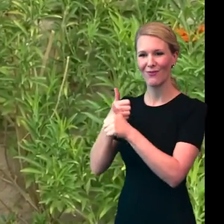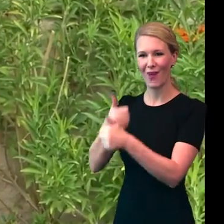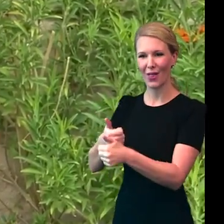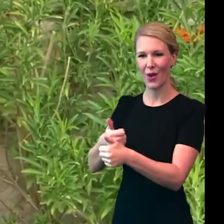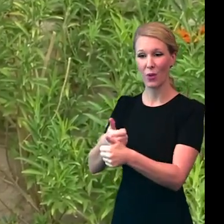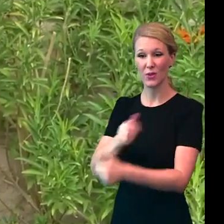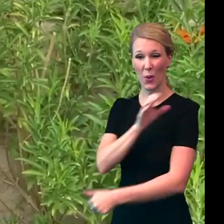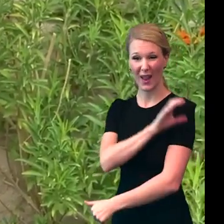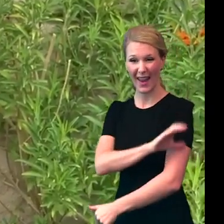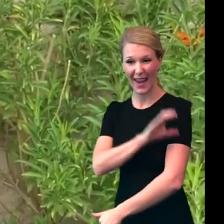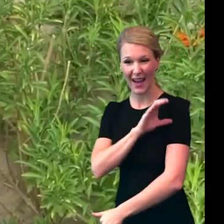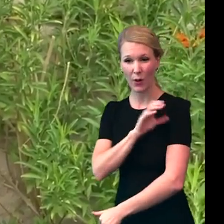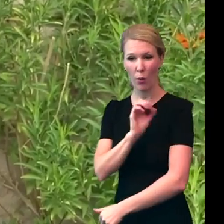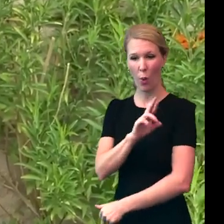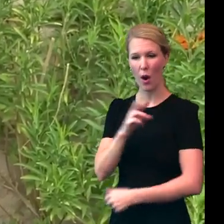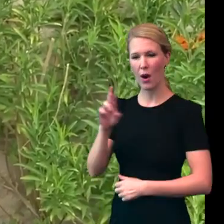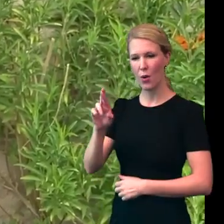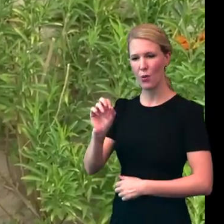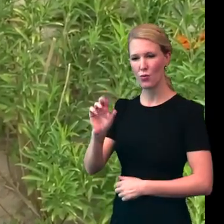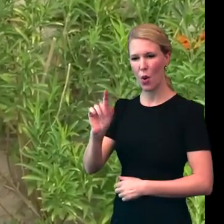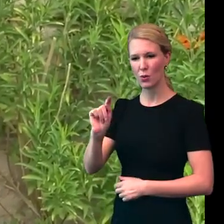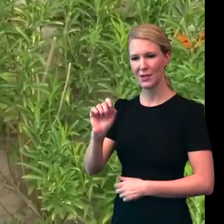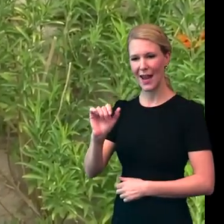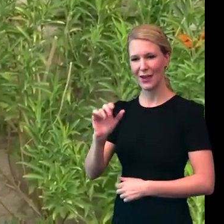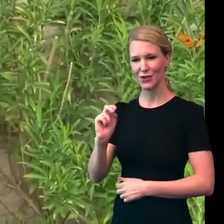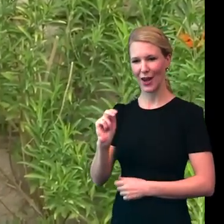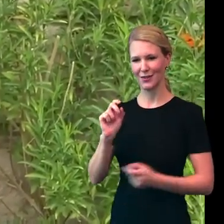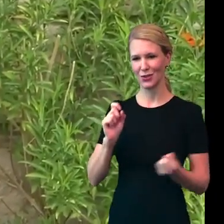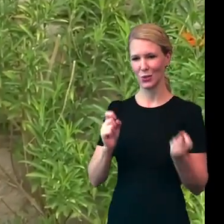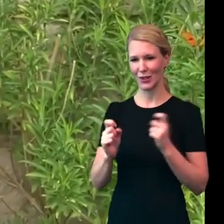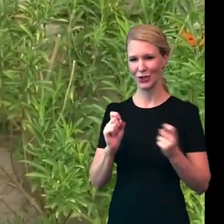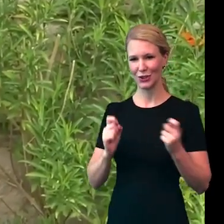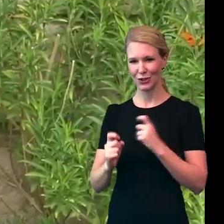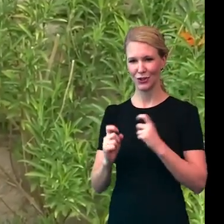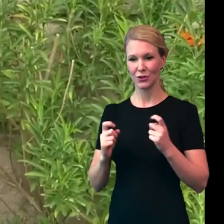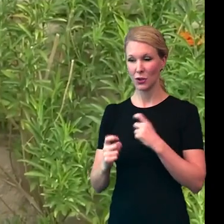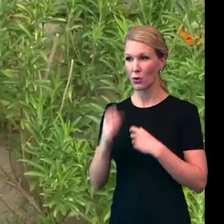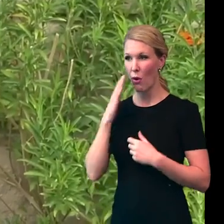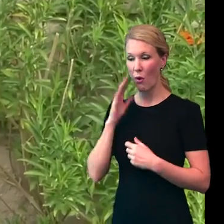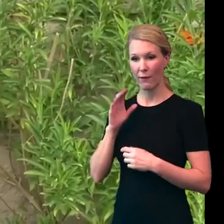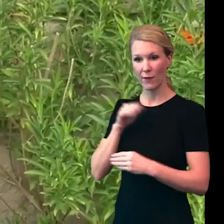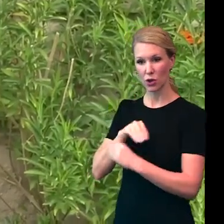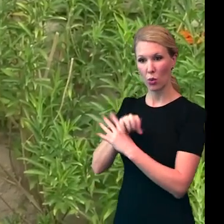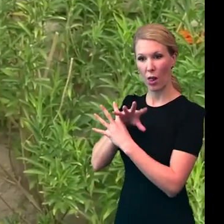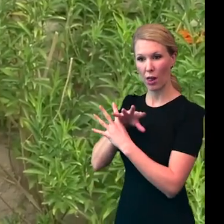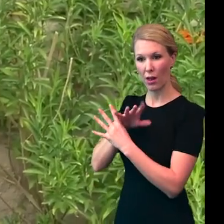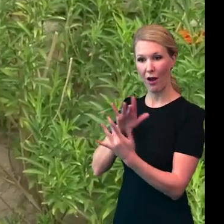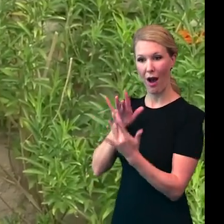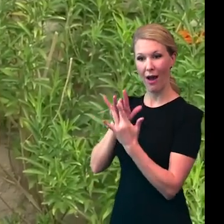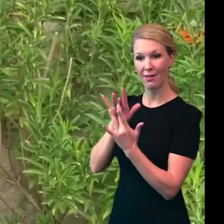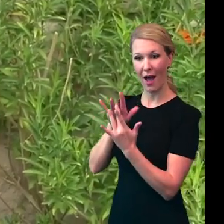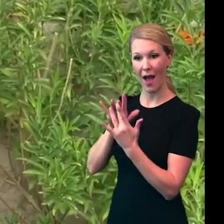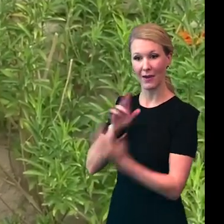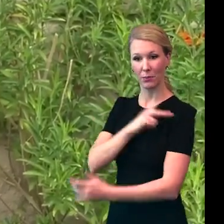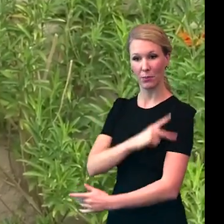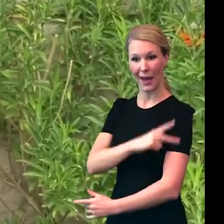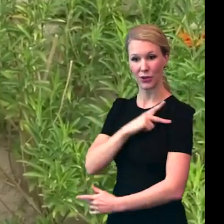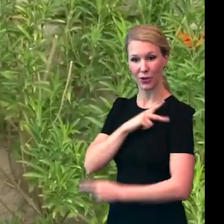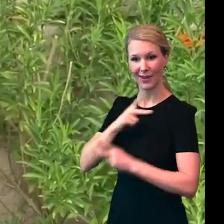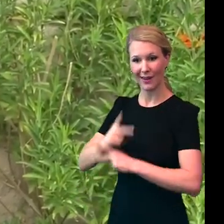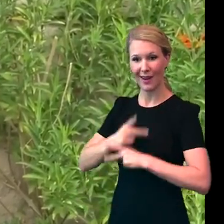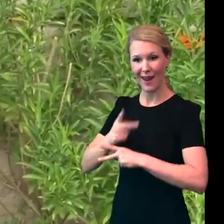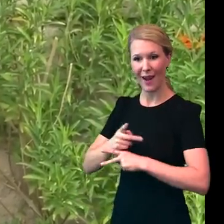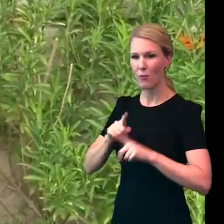were quickly adjusted when the schedules came out. You had to be doing virtual online patient care, but you still persevered.